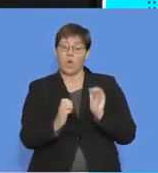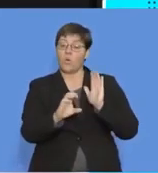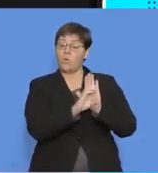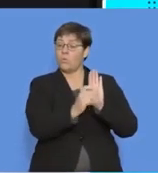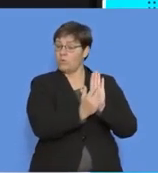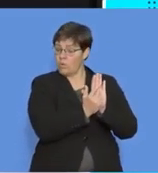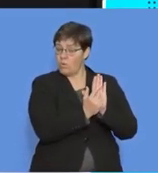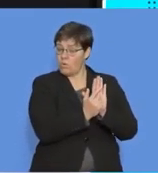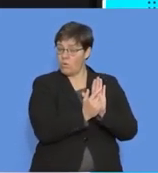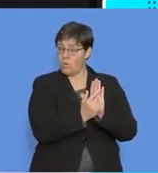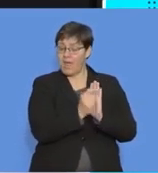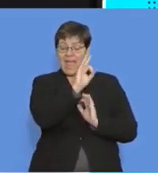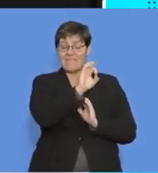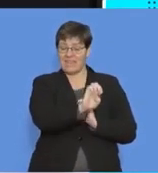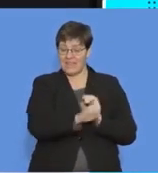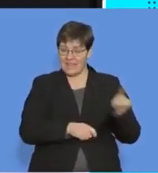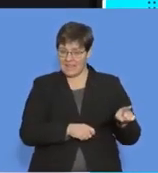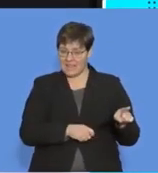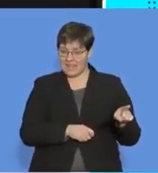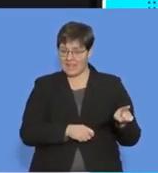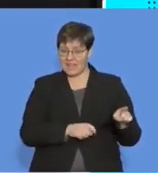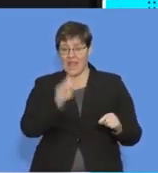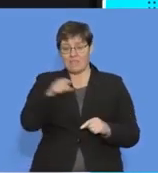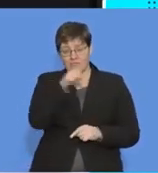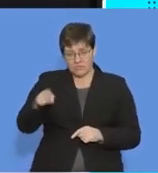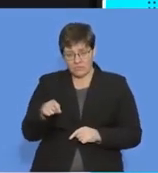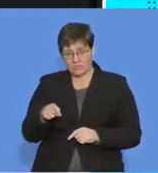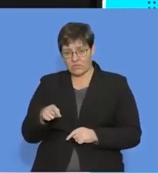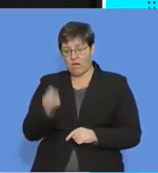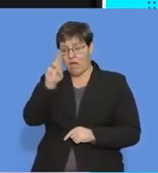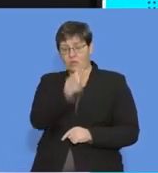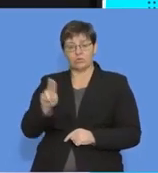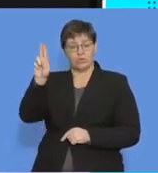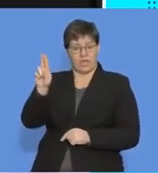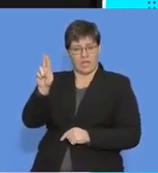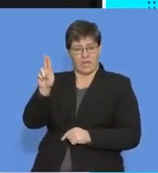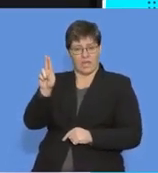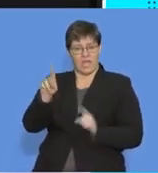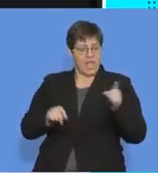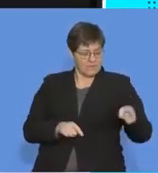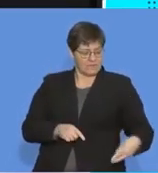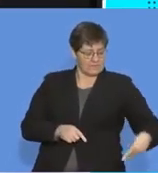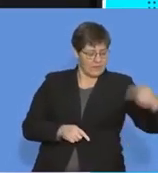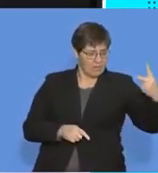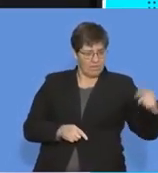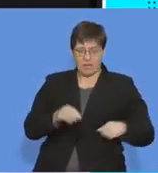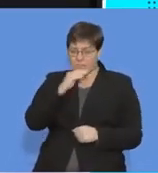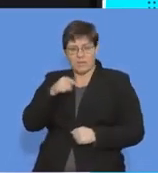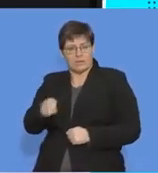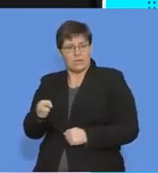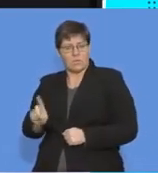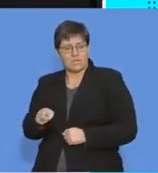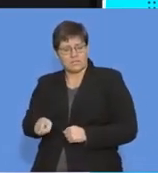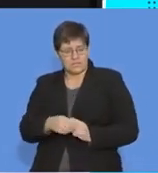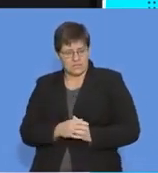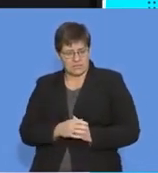Coulomb's law, the electrostatic force is actually inversely proportional to the square of the distance. So if the force is to be doubled, what does that